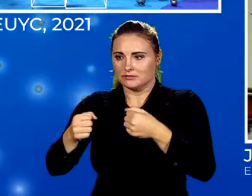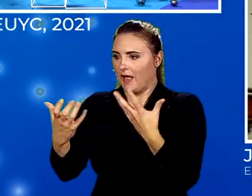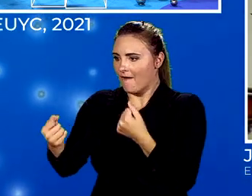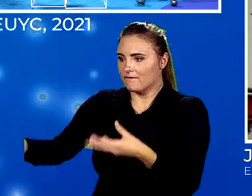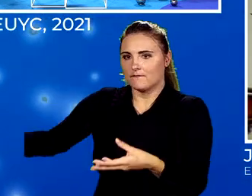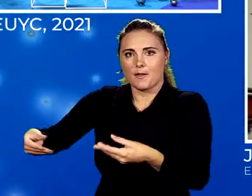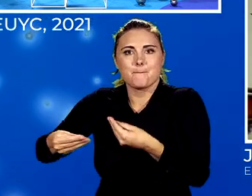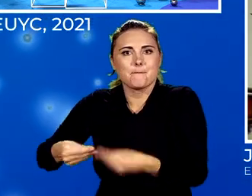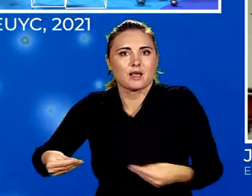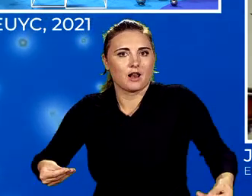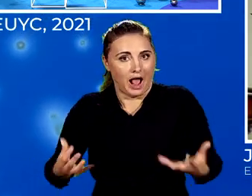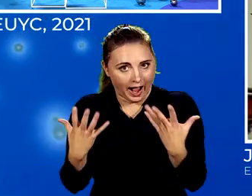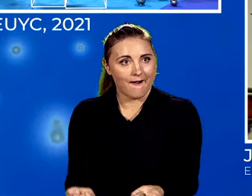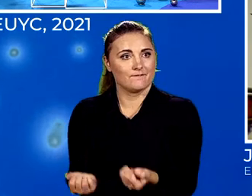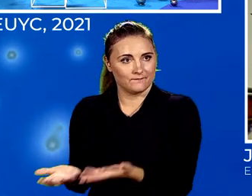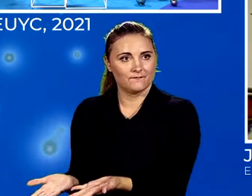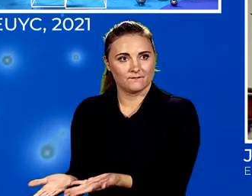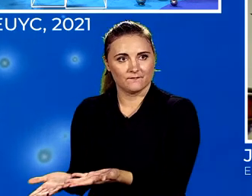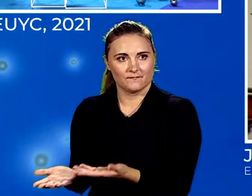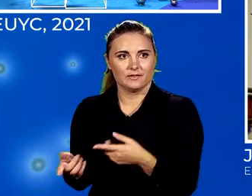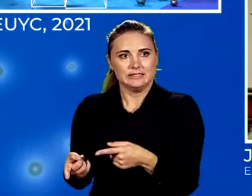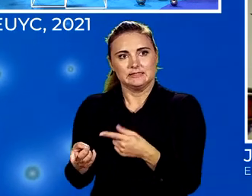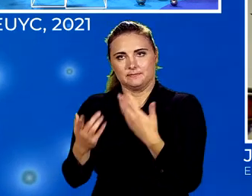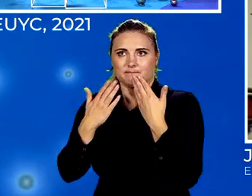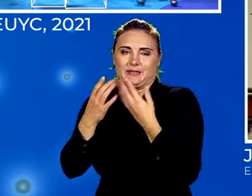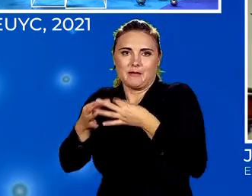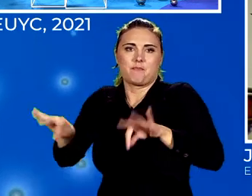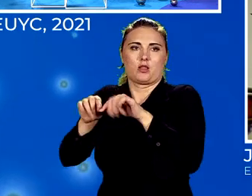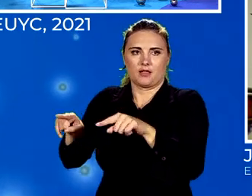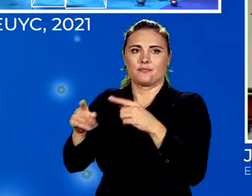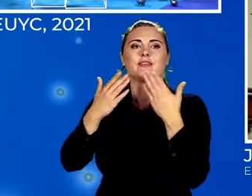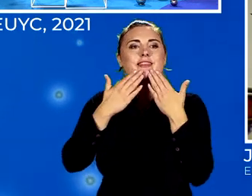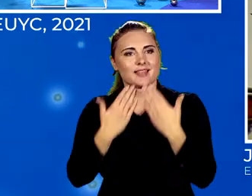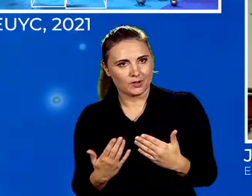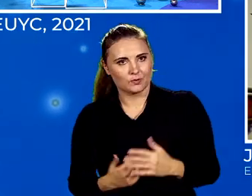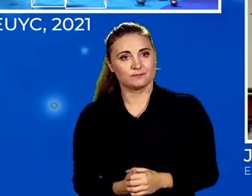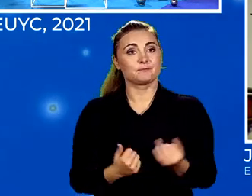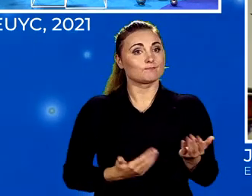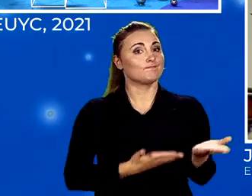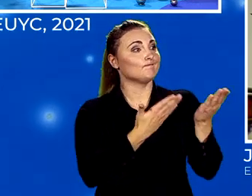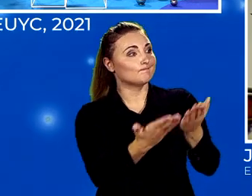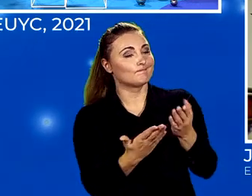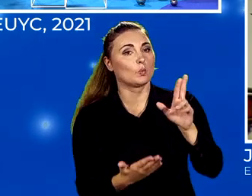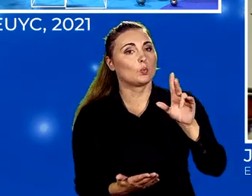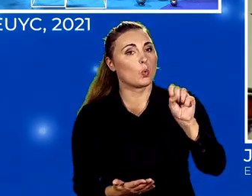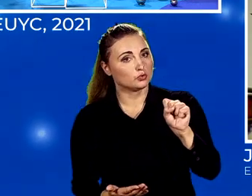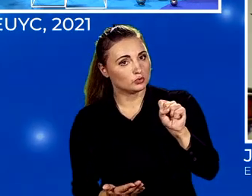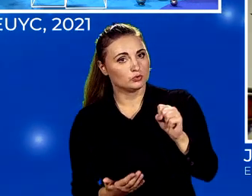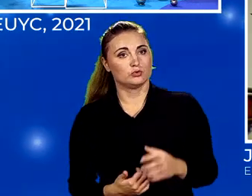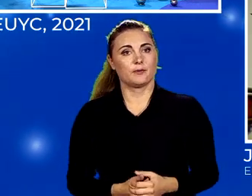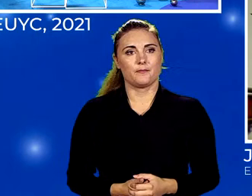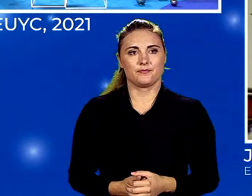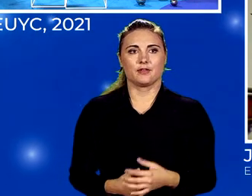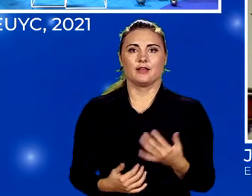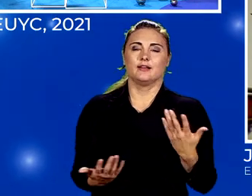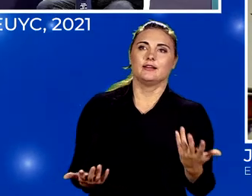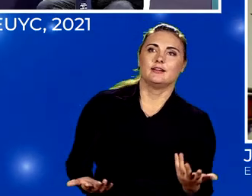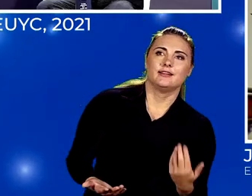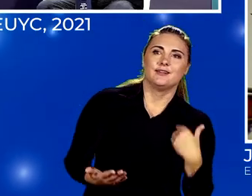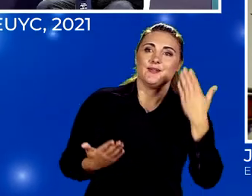Thank you very much, Christiana. Uroš? I don't know exactly, if I'm honest. I think